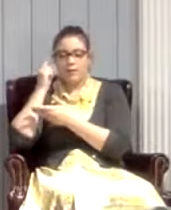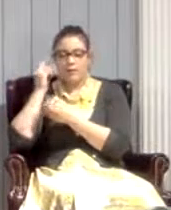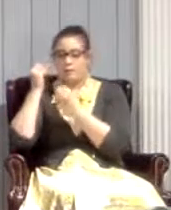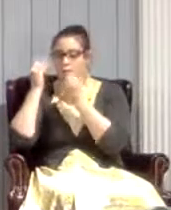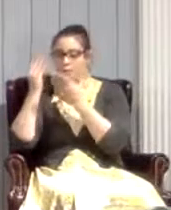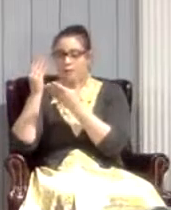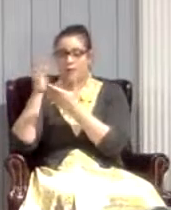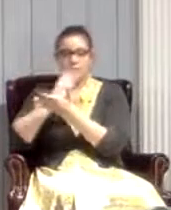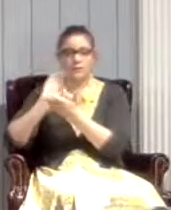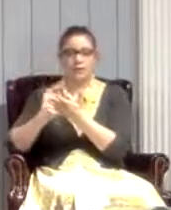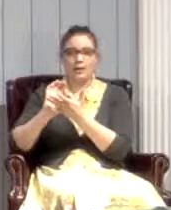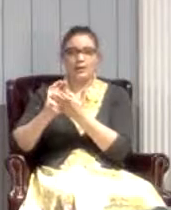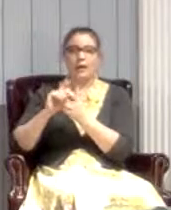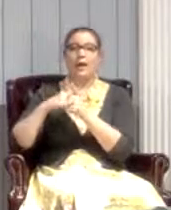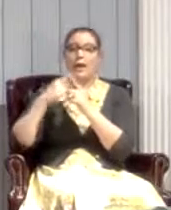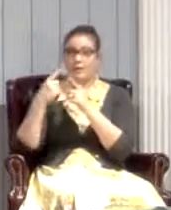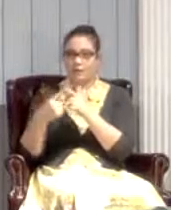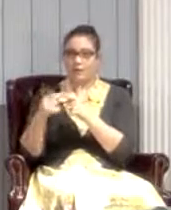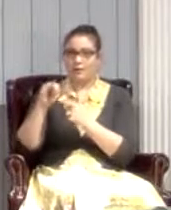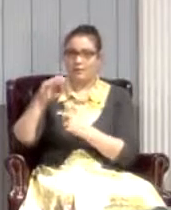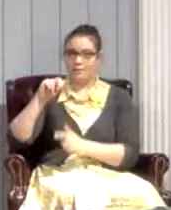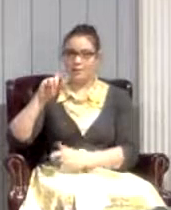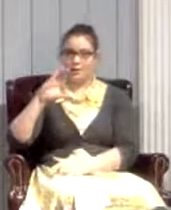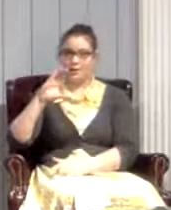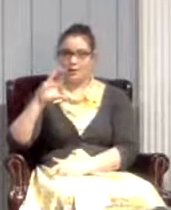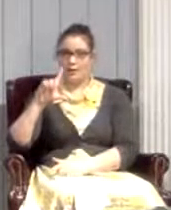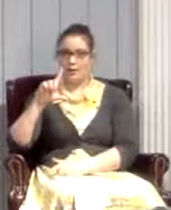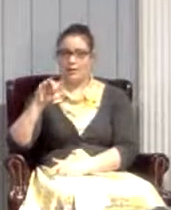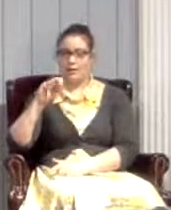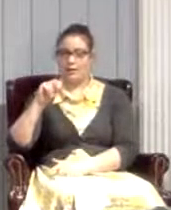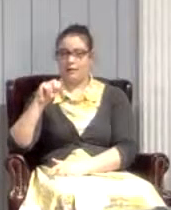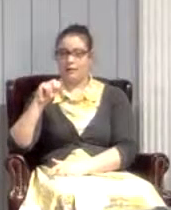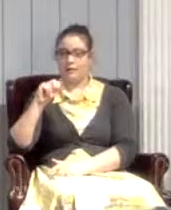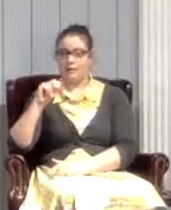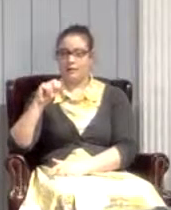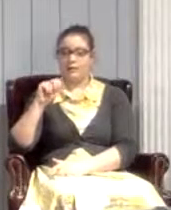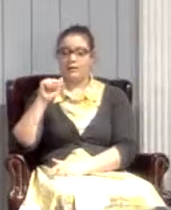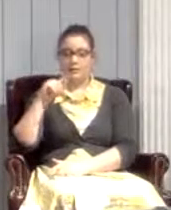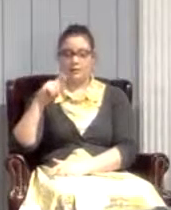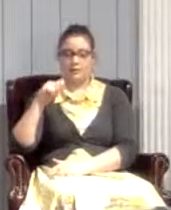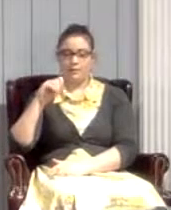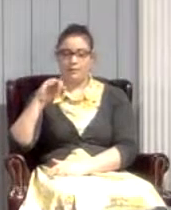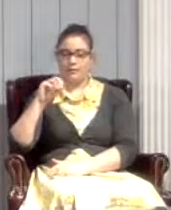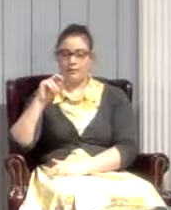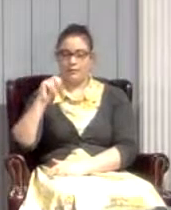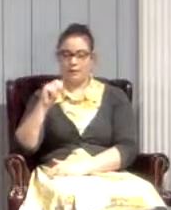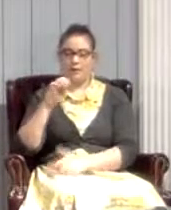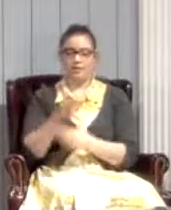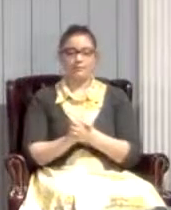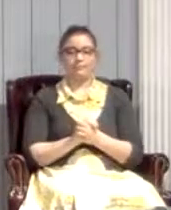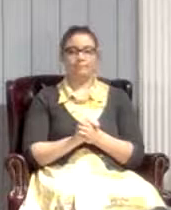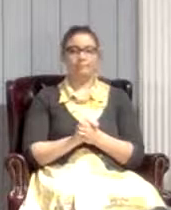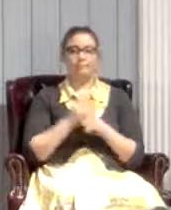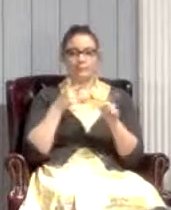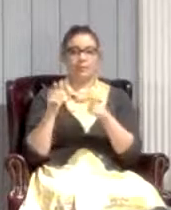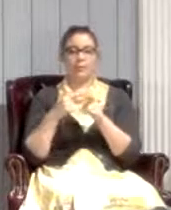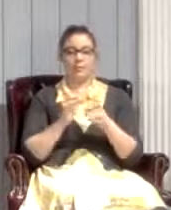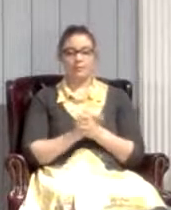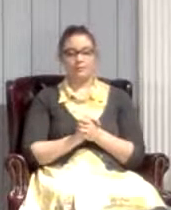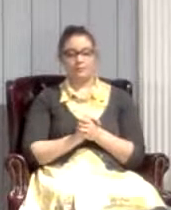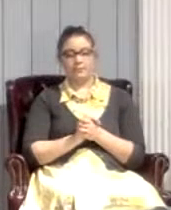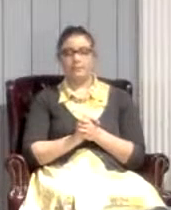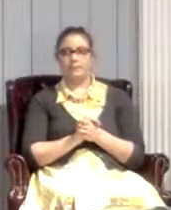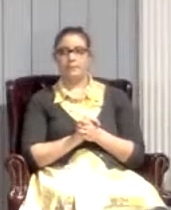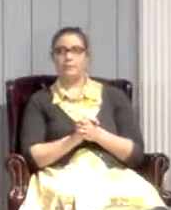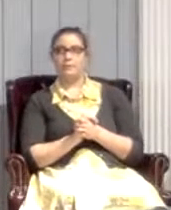And then the inclination of the weapons. I want to show you that in verse 6. And having in readiness to revenge all disobedience when your